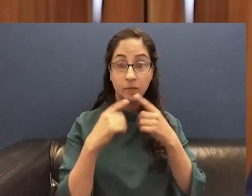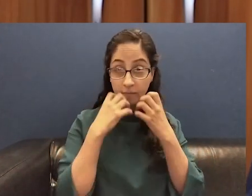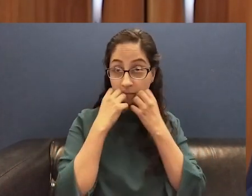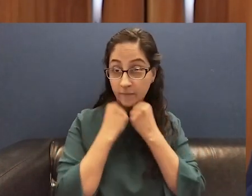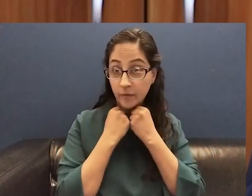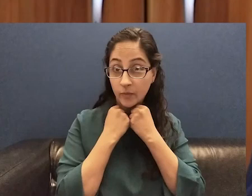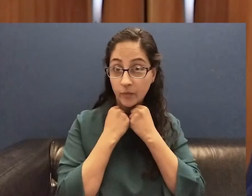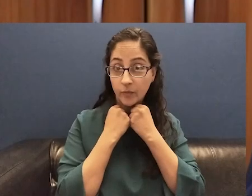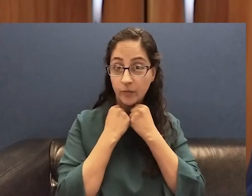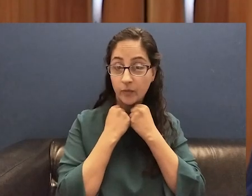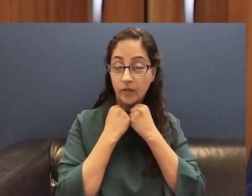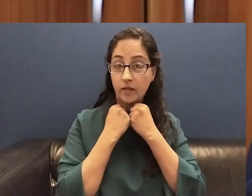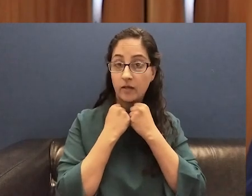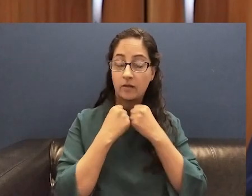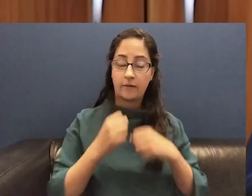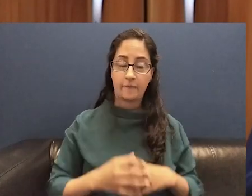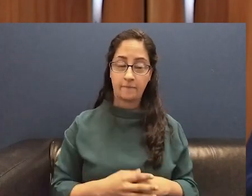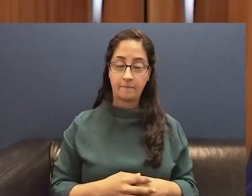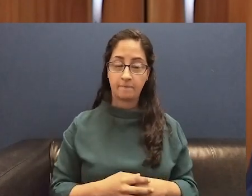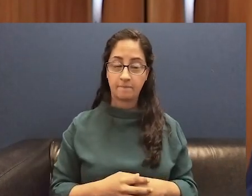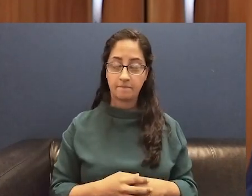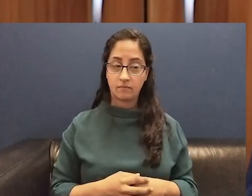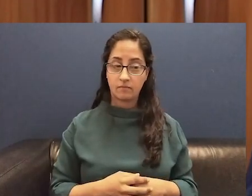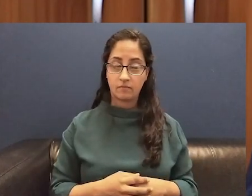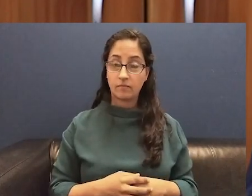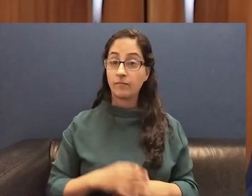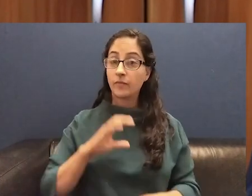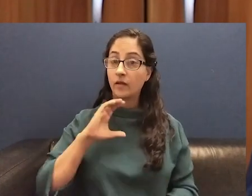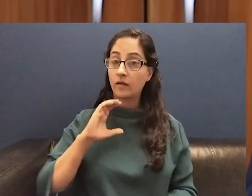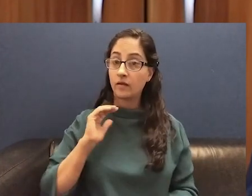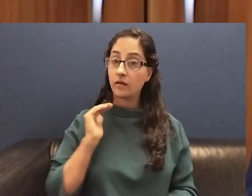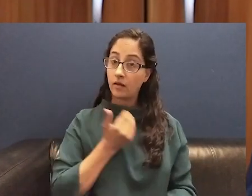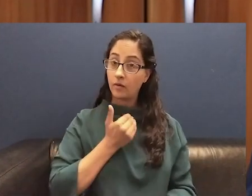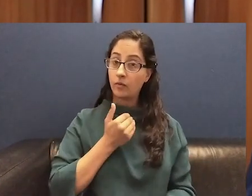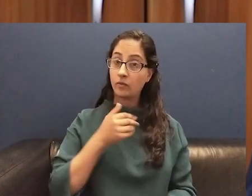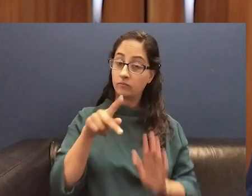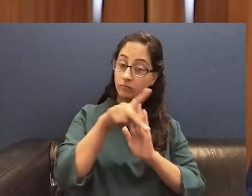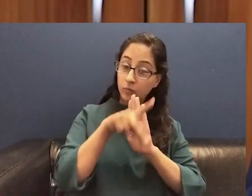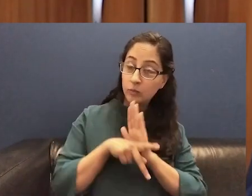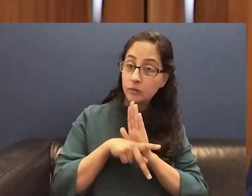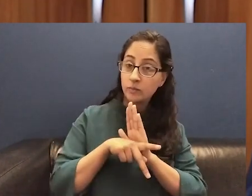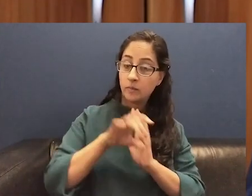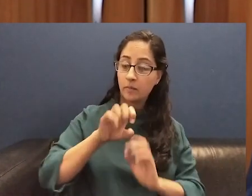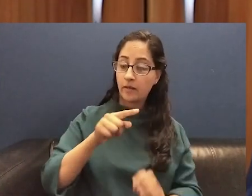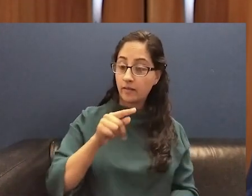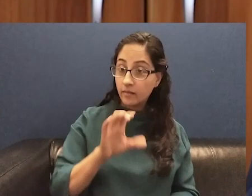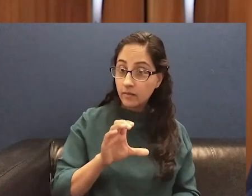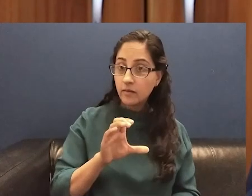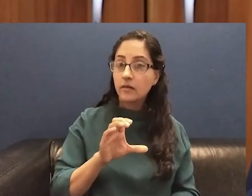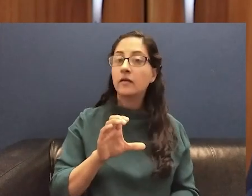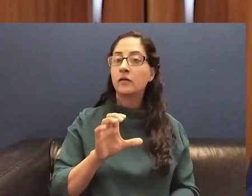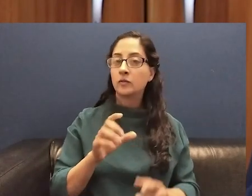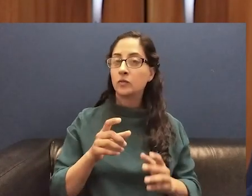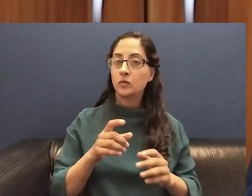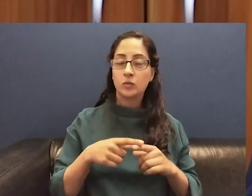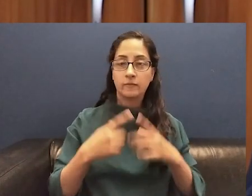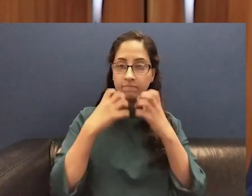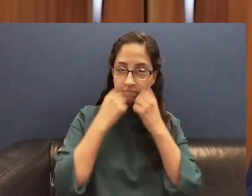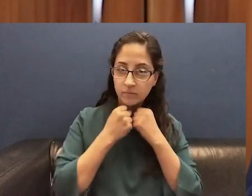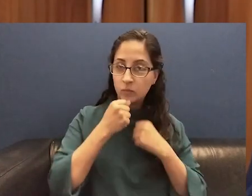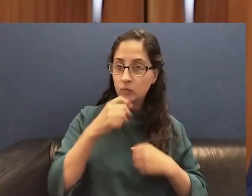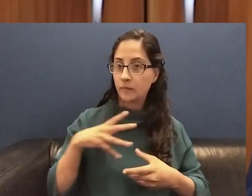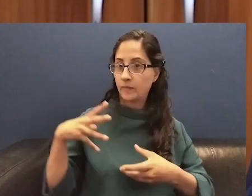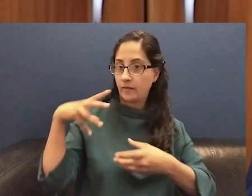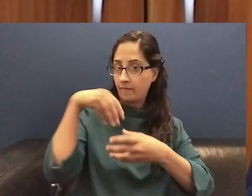Afghanistan. We started that with bringing all our female colleagues back to work.